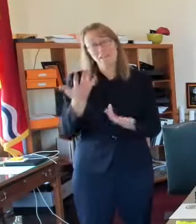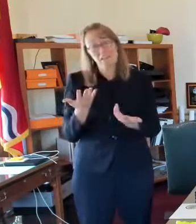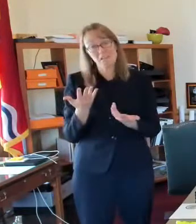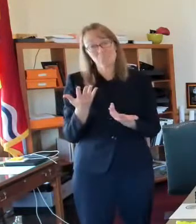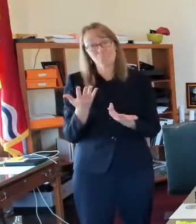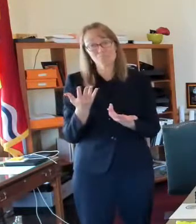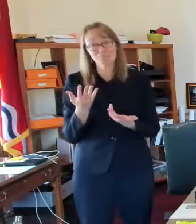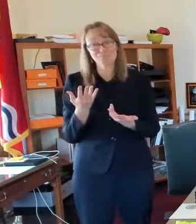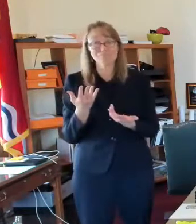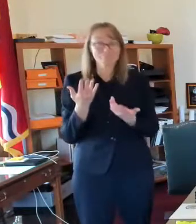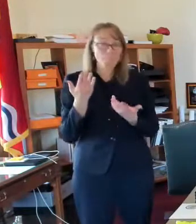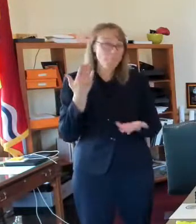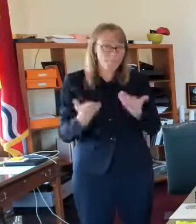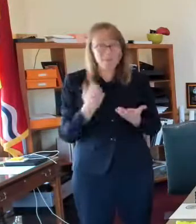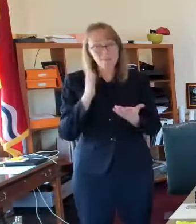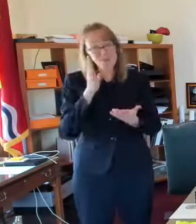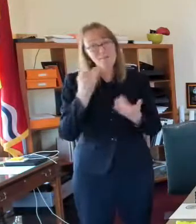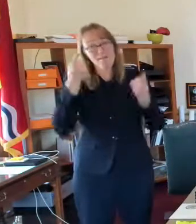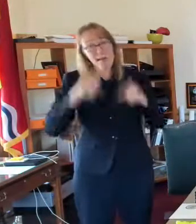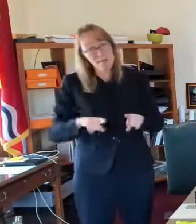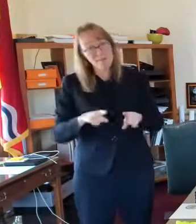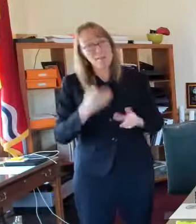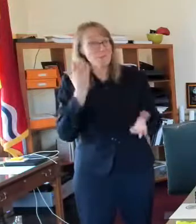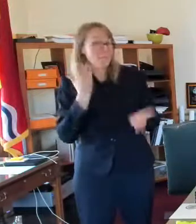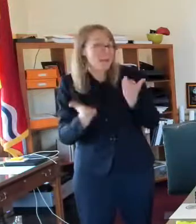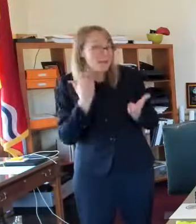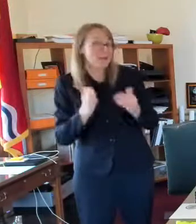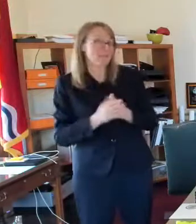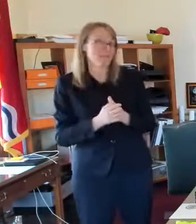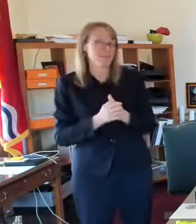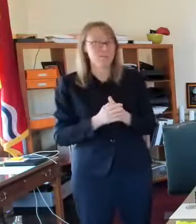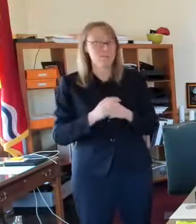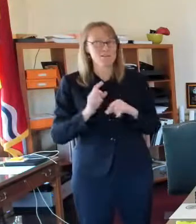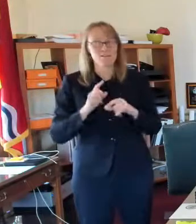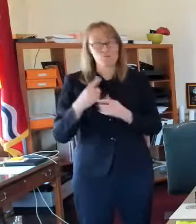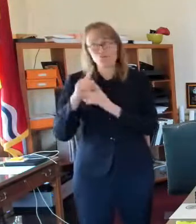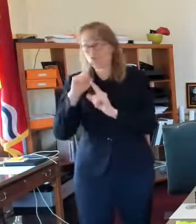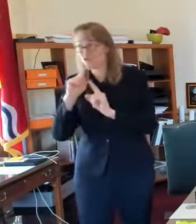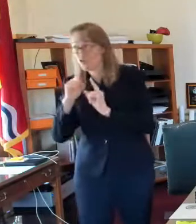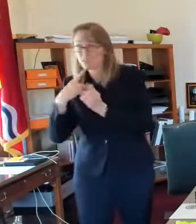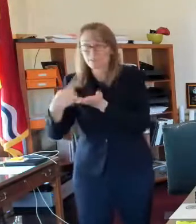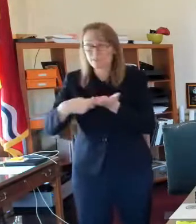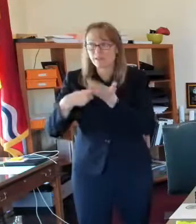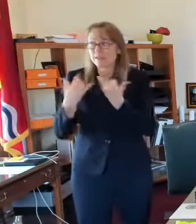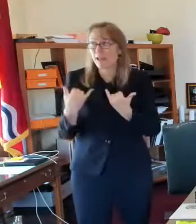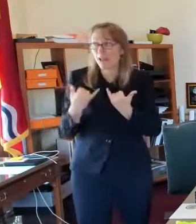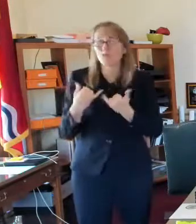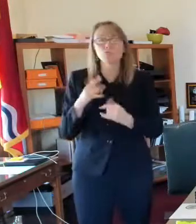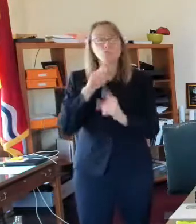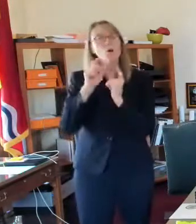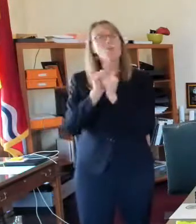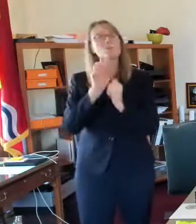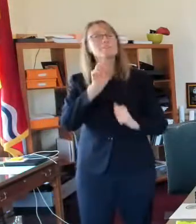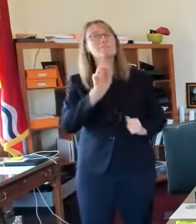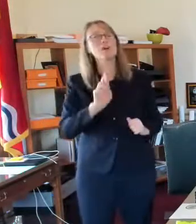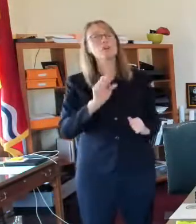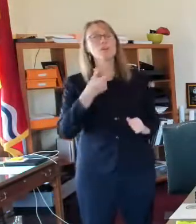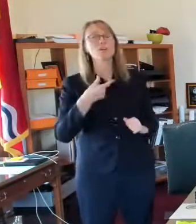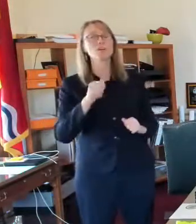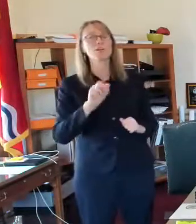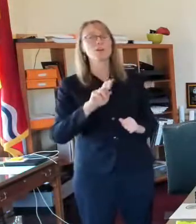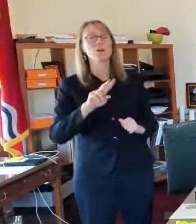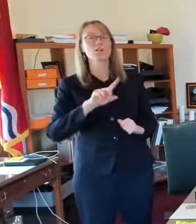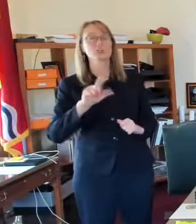last night, one of the channels, saying it's not time for a lockdown right now. There are a lot of other